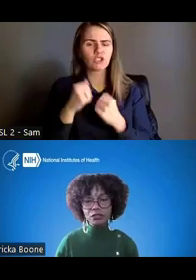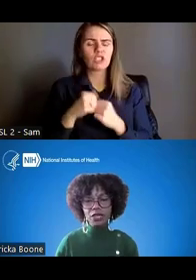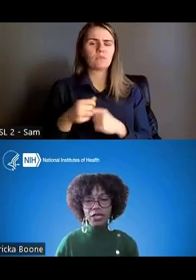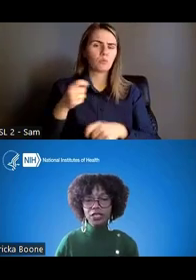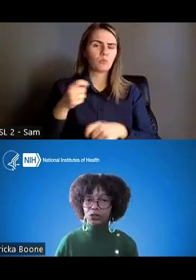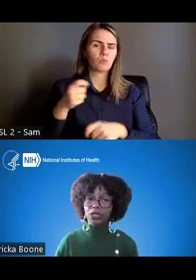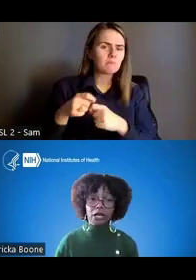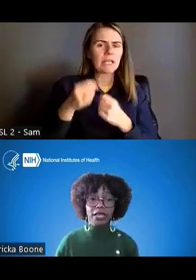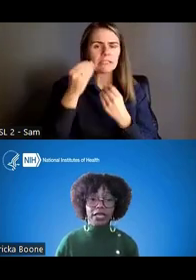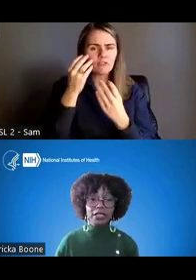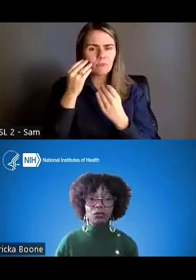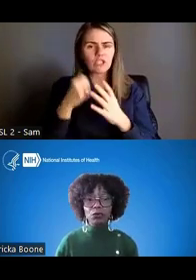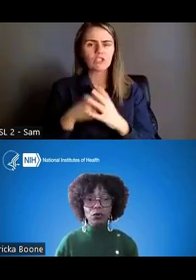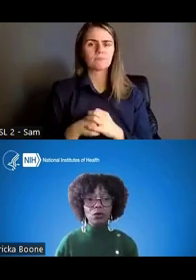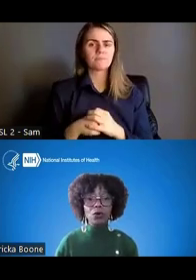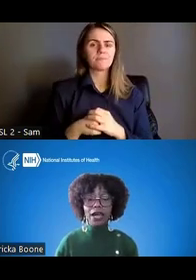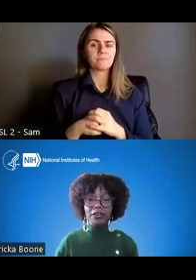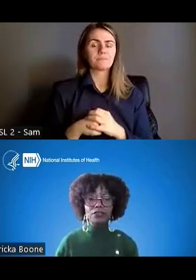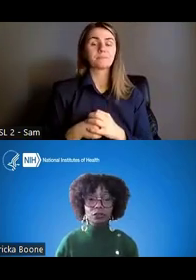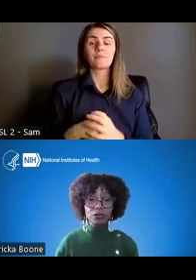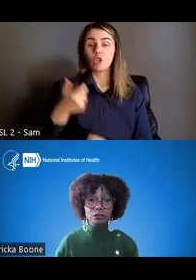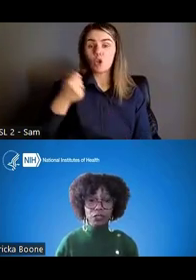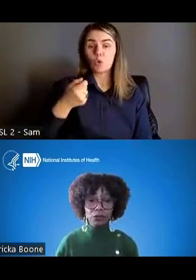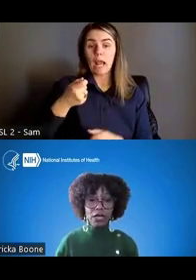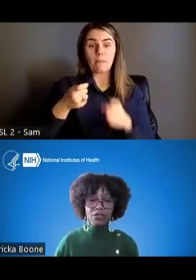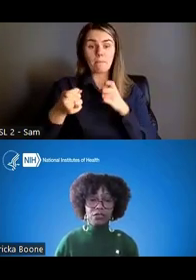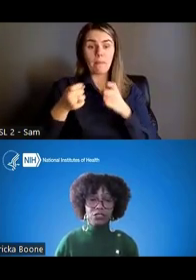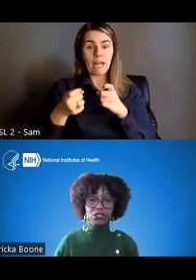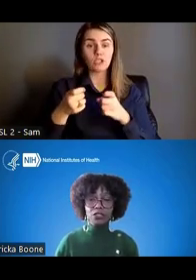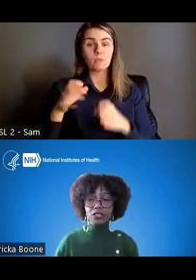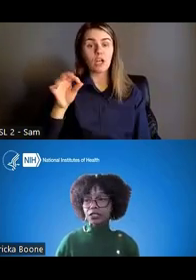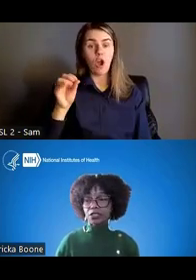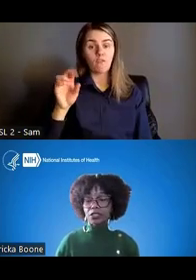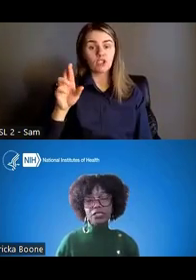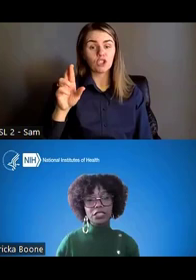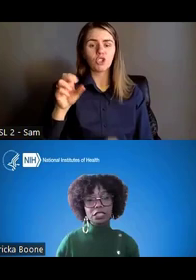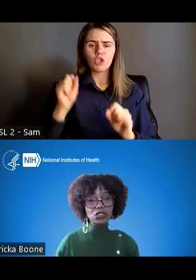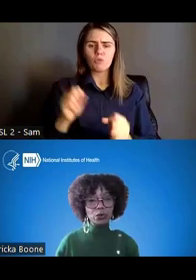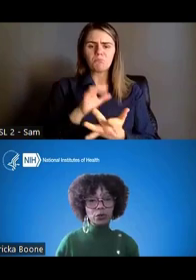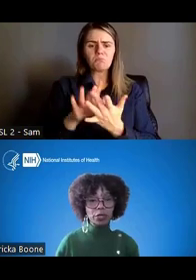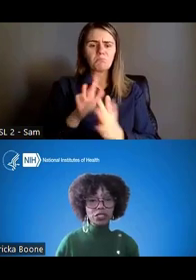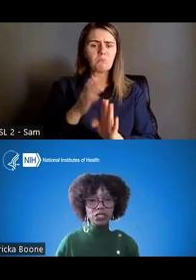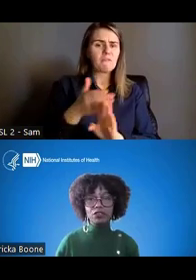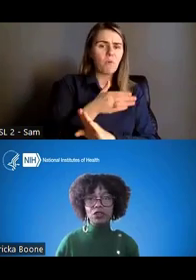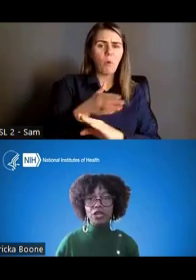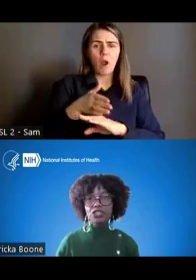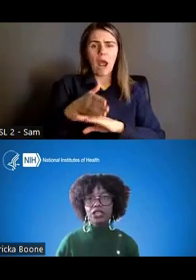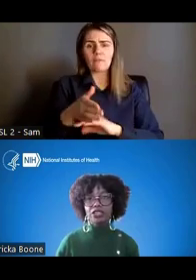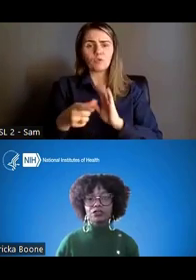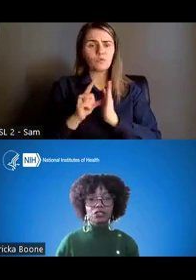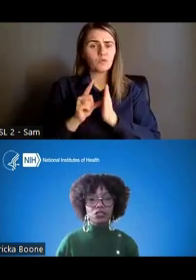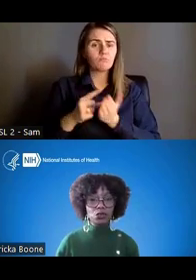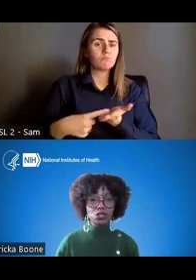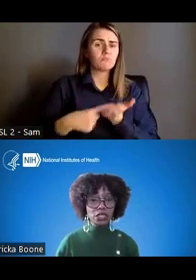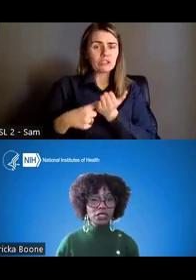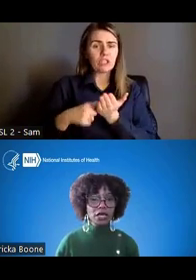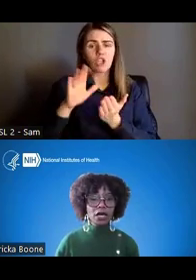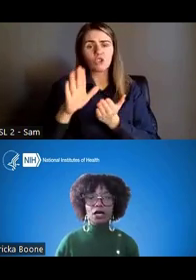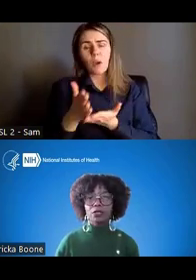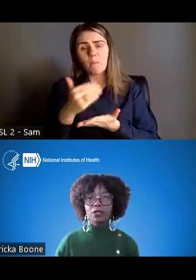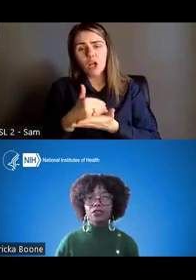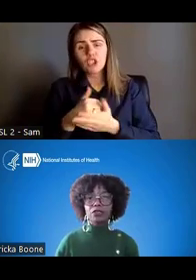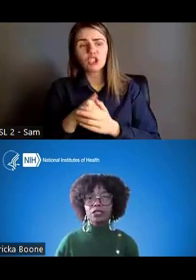management officers, you can contact them before or after the review so that you can discuss any issues with the budget, if you have a change of